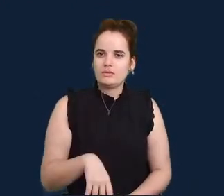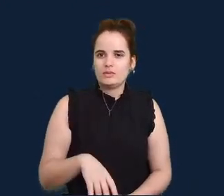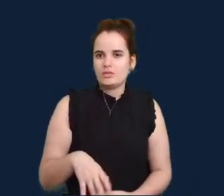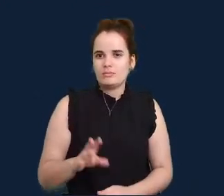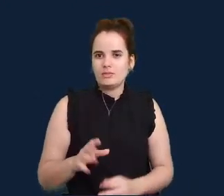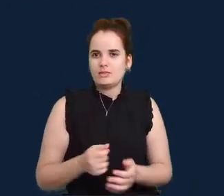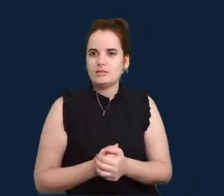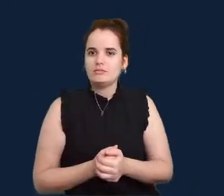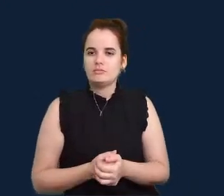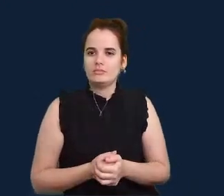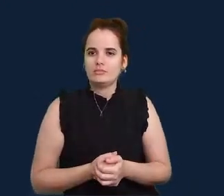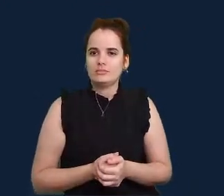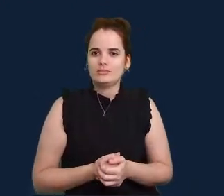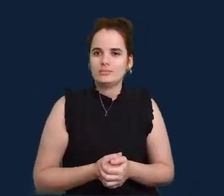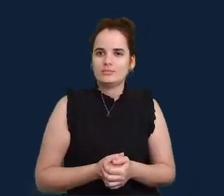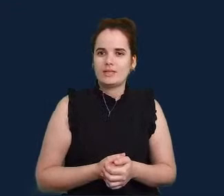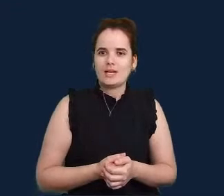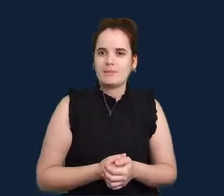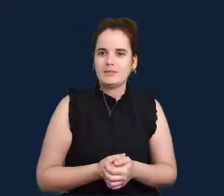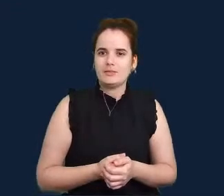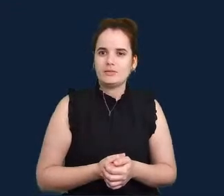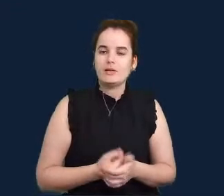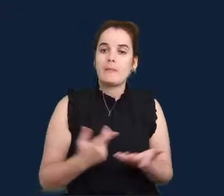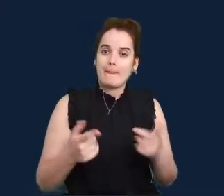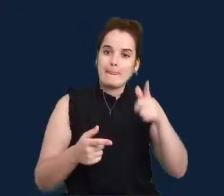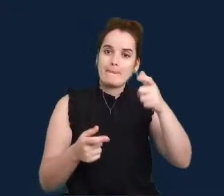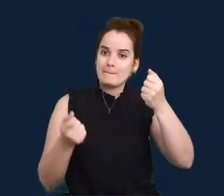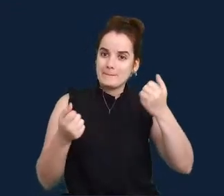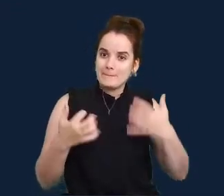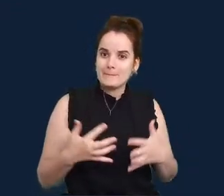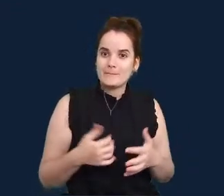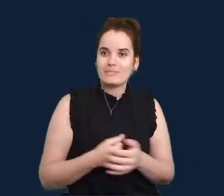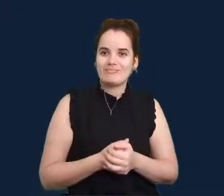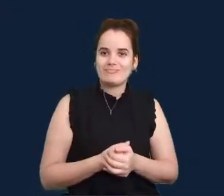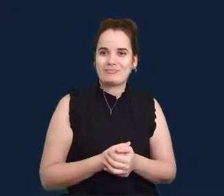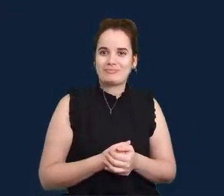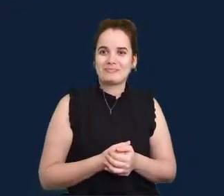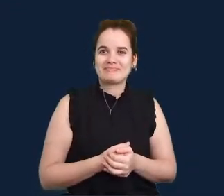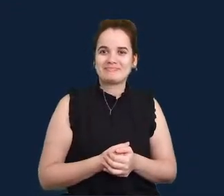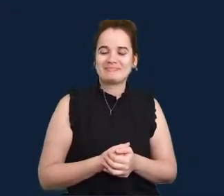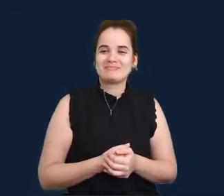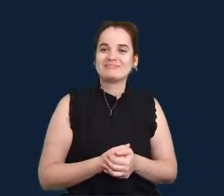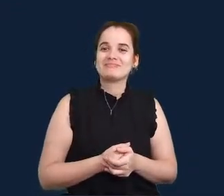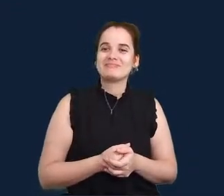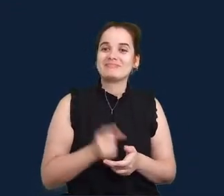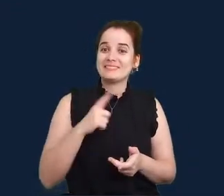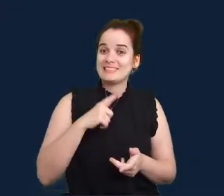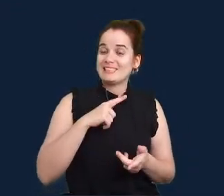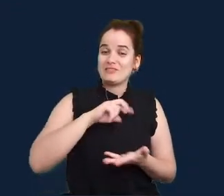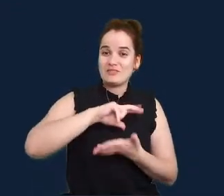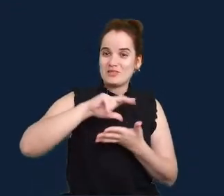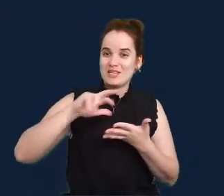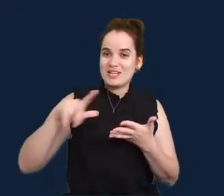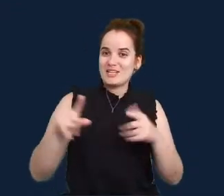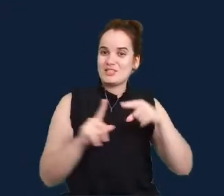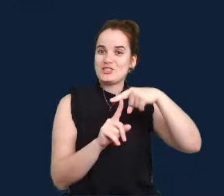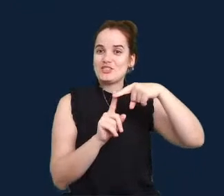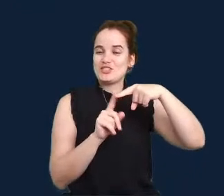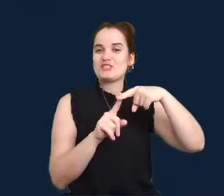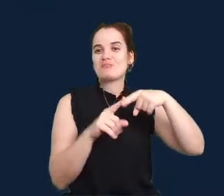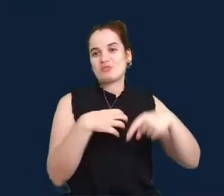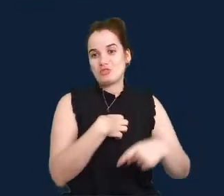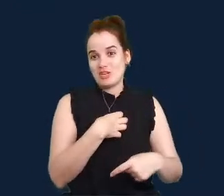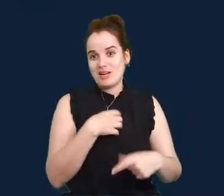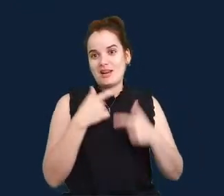you mentioned some creative process and different languages, but you also mentioned in your